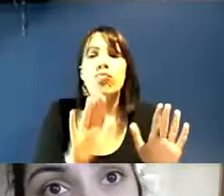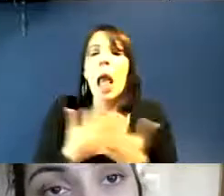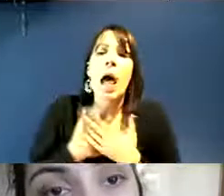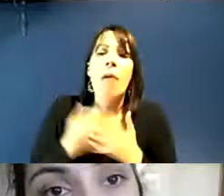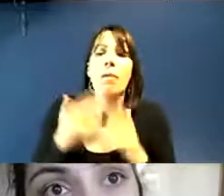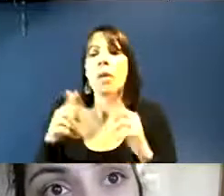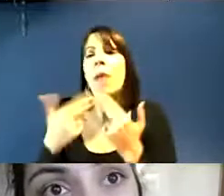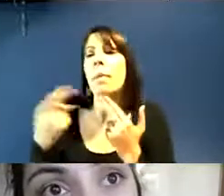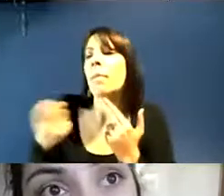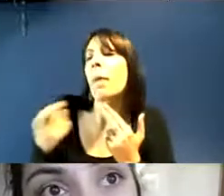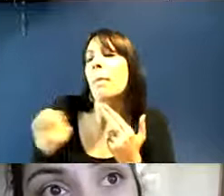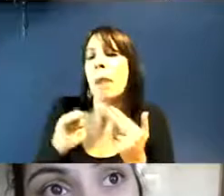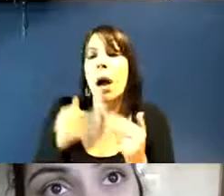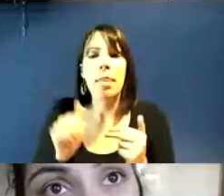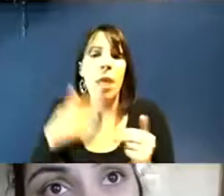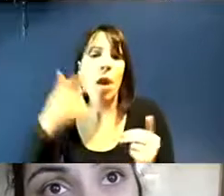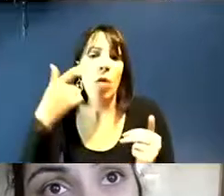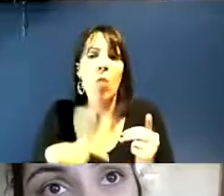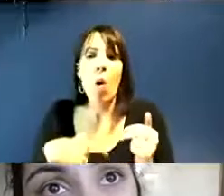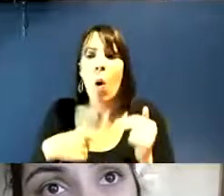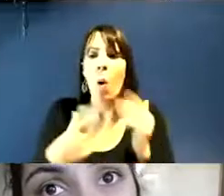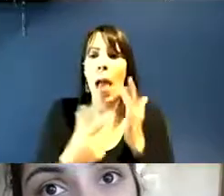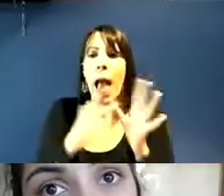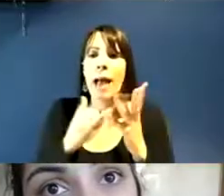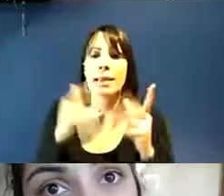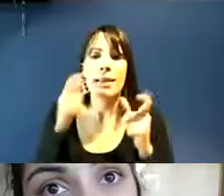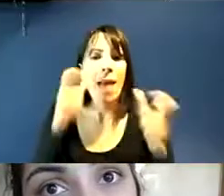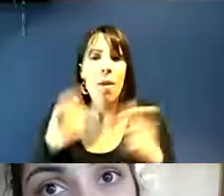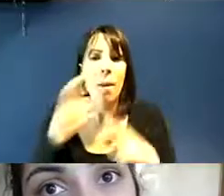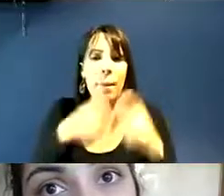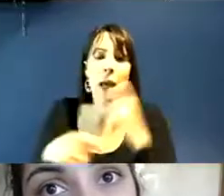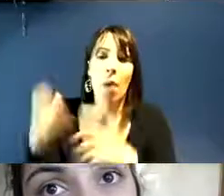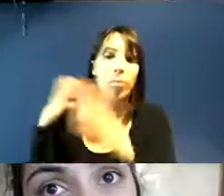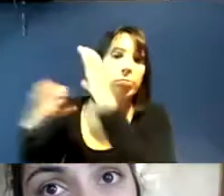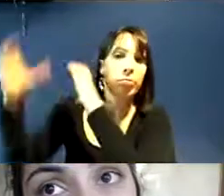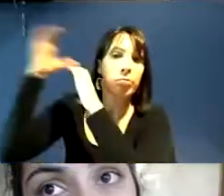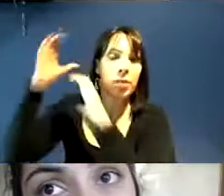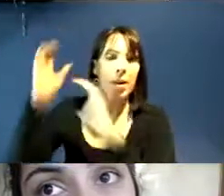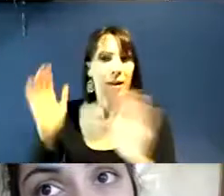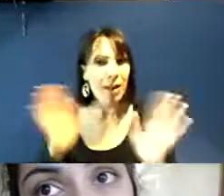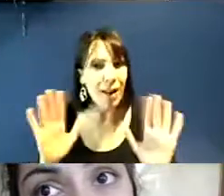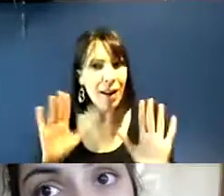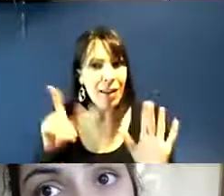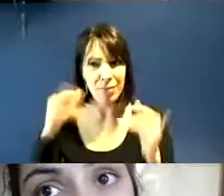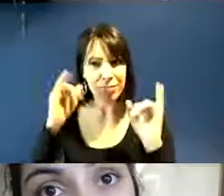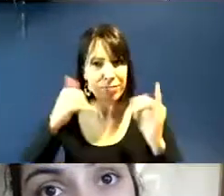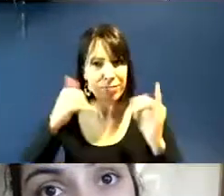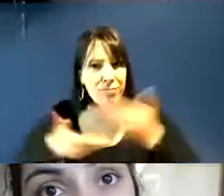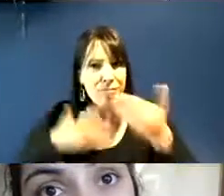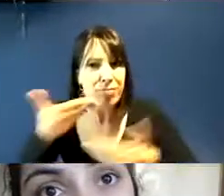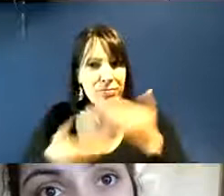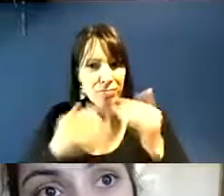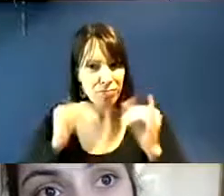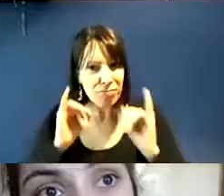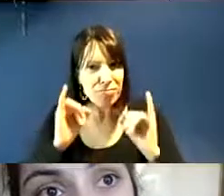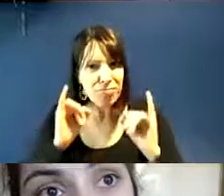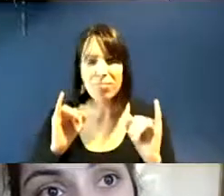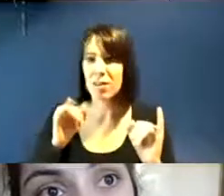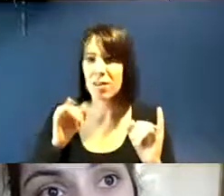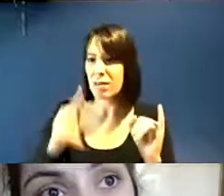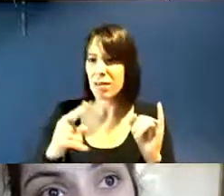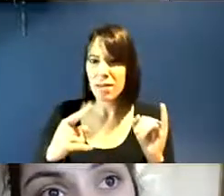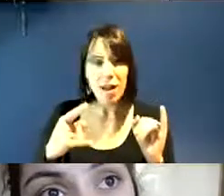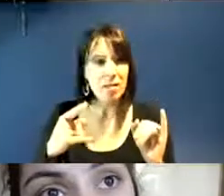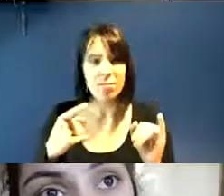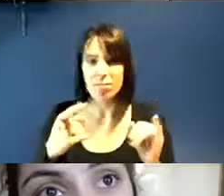carer just got too much. These are abhorrent and stark examples of condoning violence against women